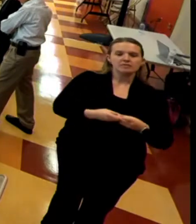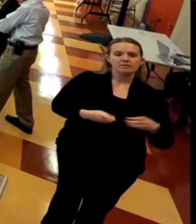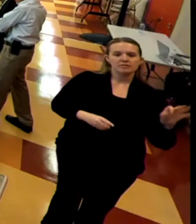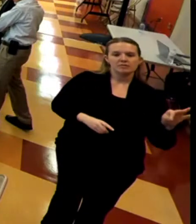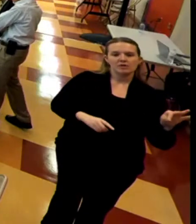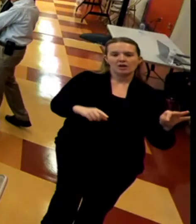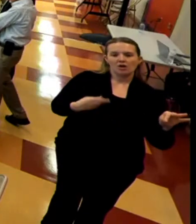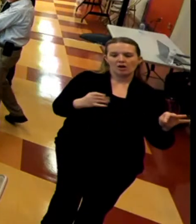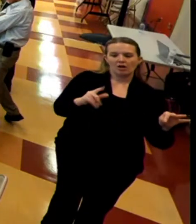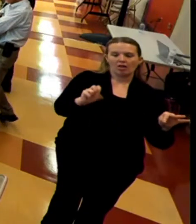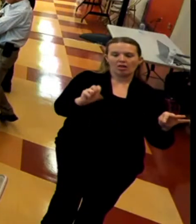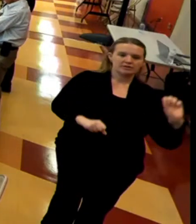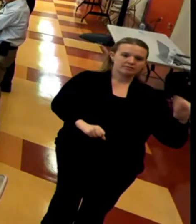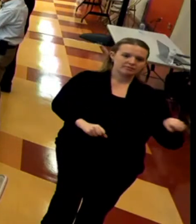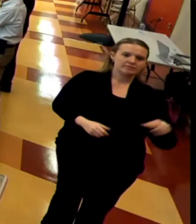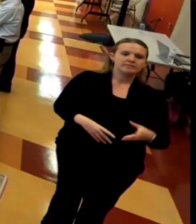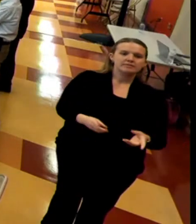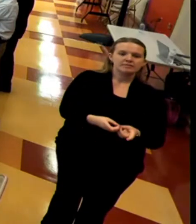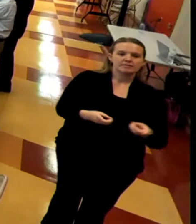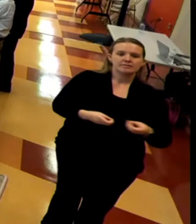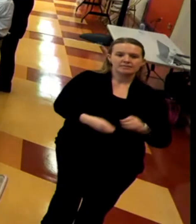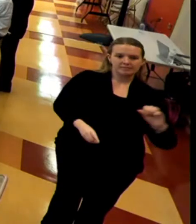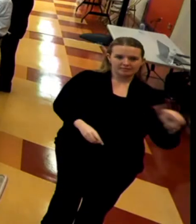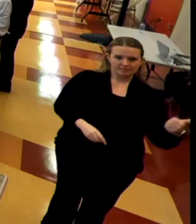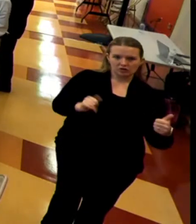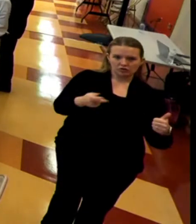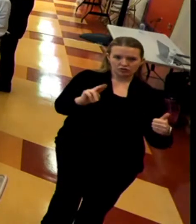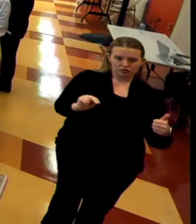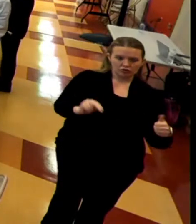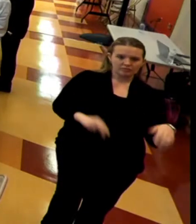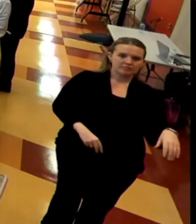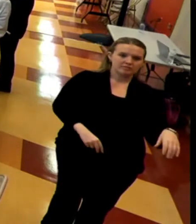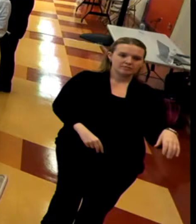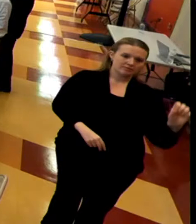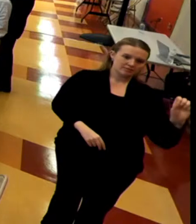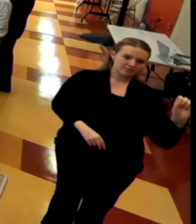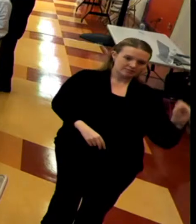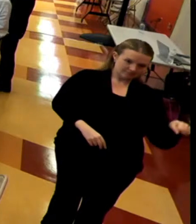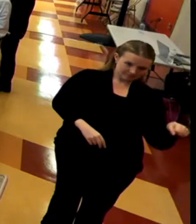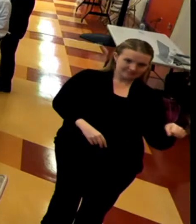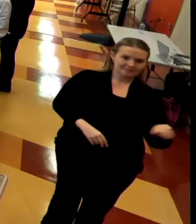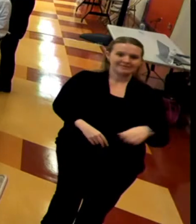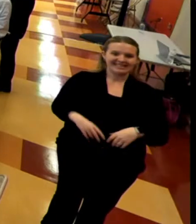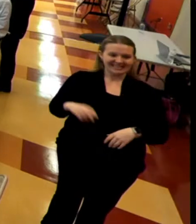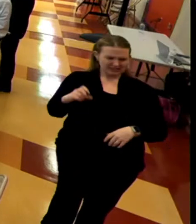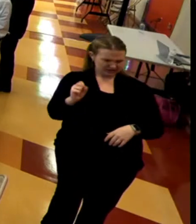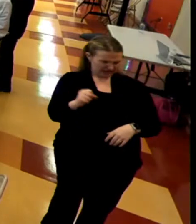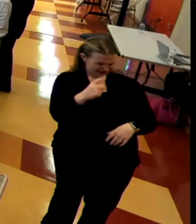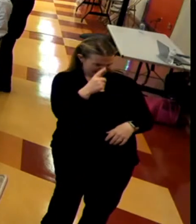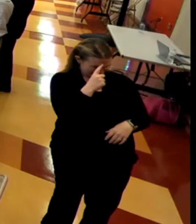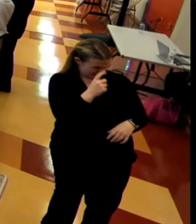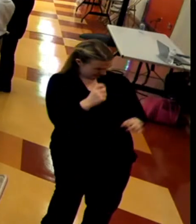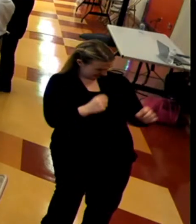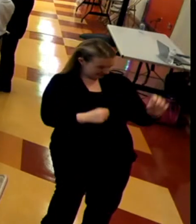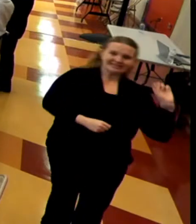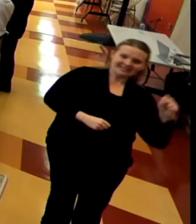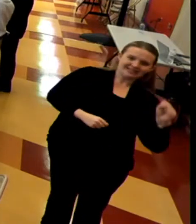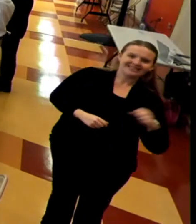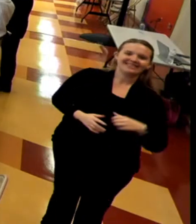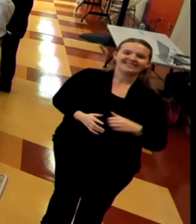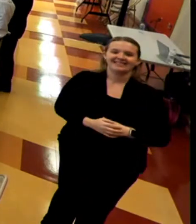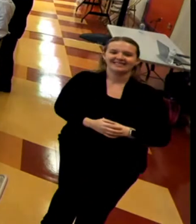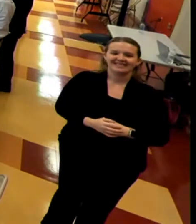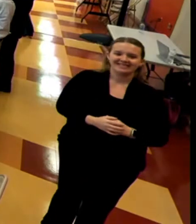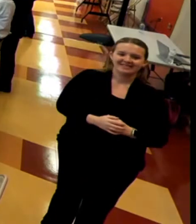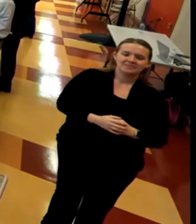District 9, Hollis Grizzard. Yay. District 10, John Clamp. yay, I think. Yes, yay. I don't want to get that one